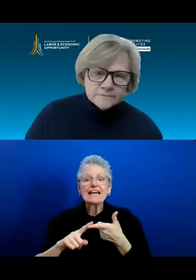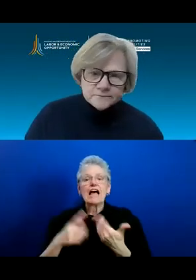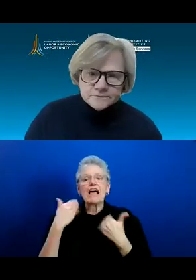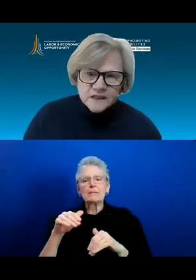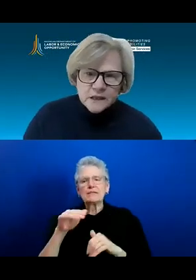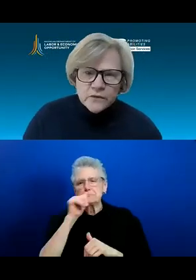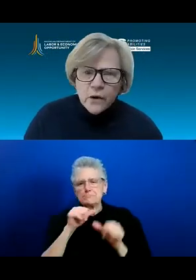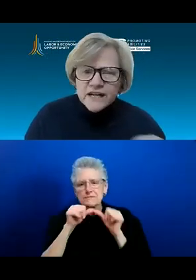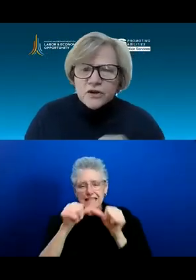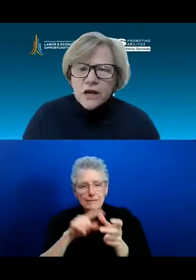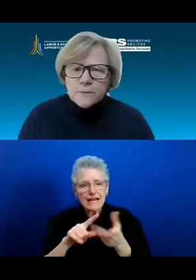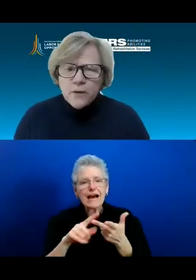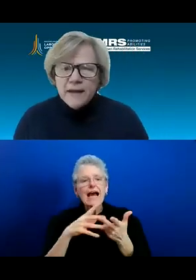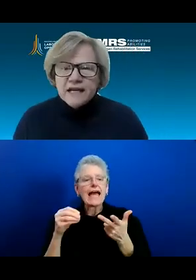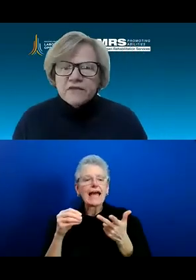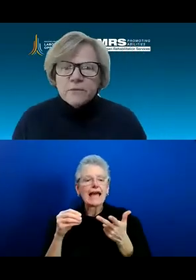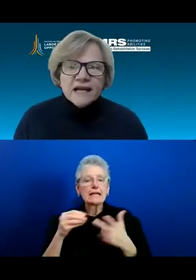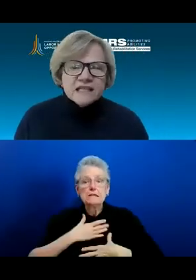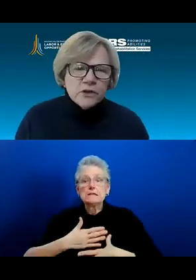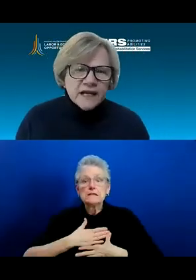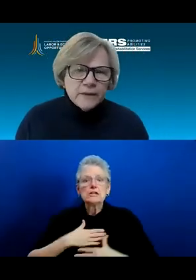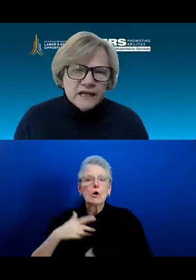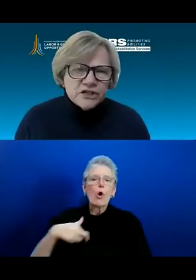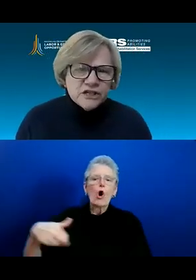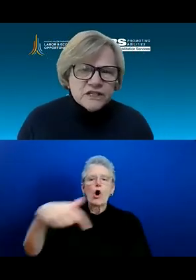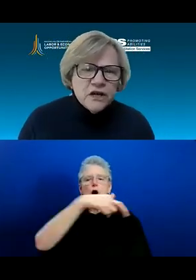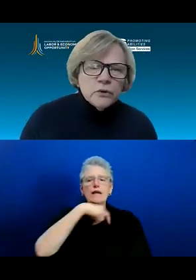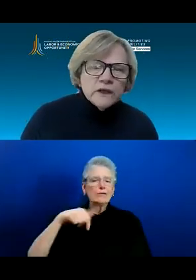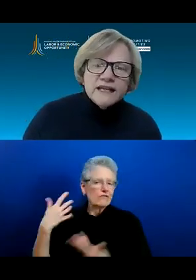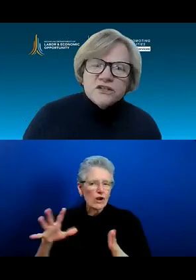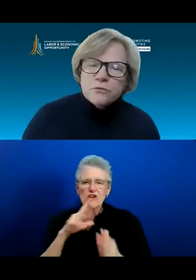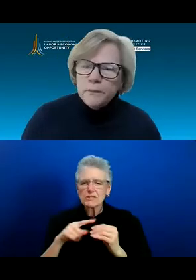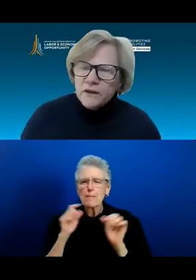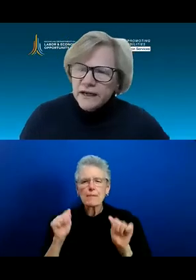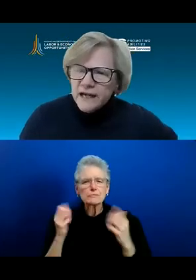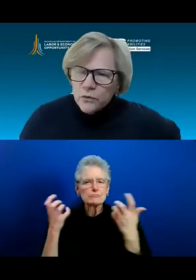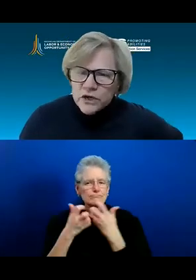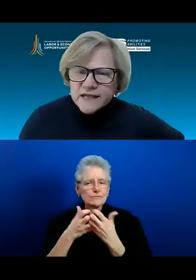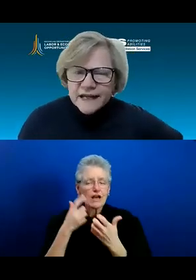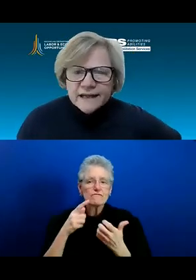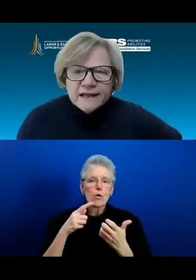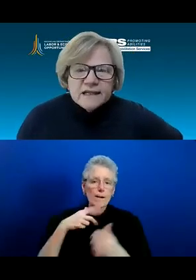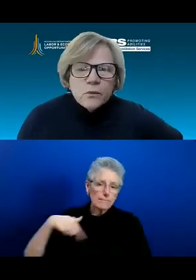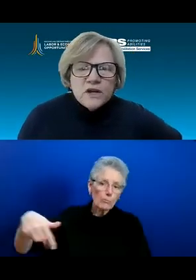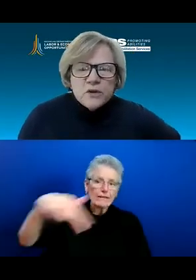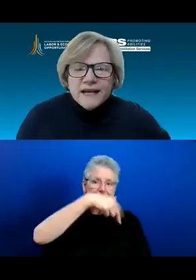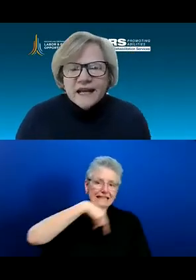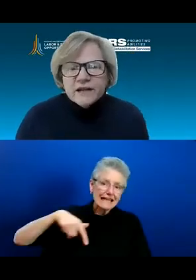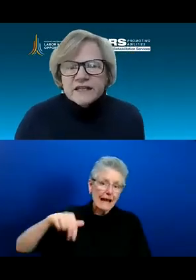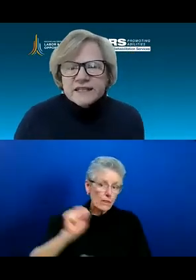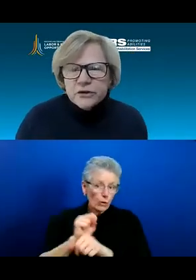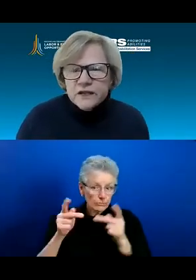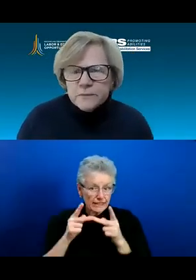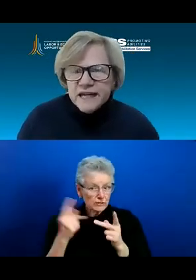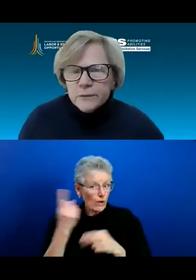walking. We've already talked about many of the possible accommodations related to mobility on the worksite. One you might not